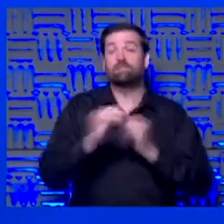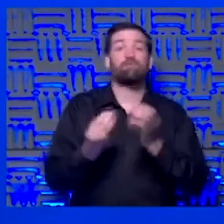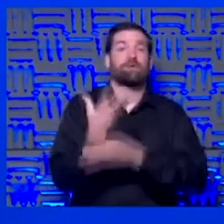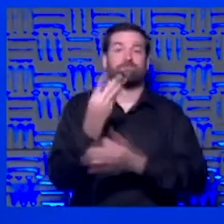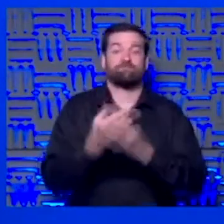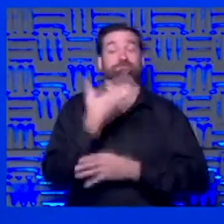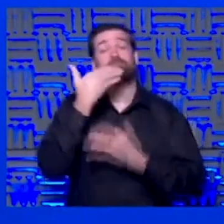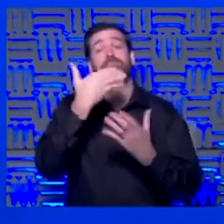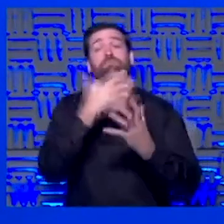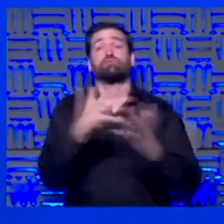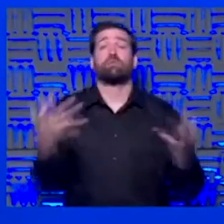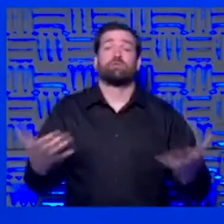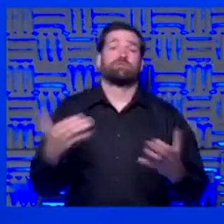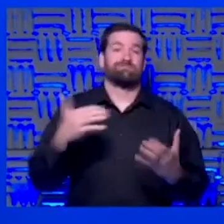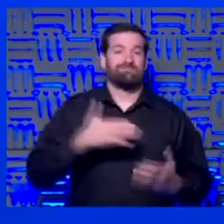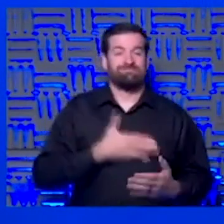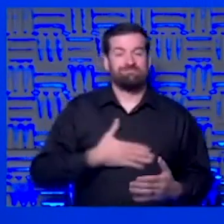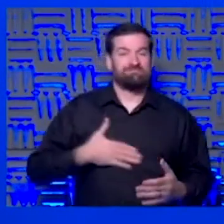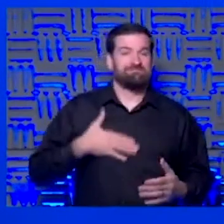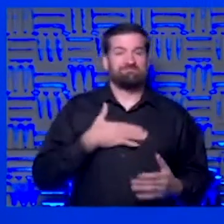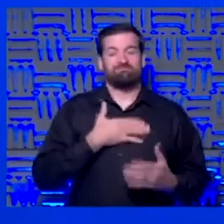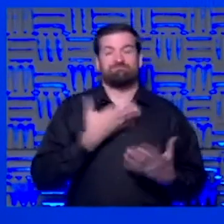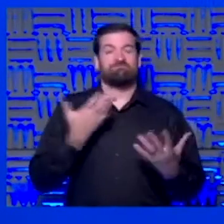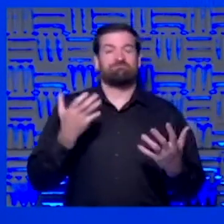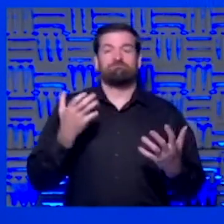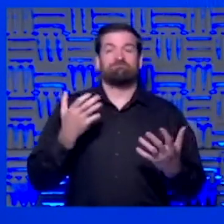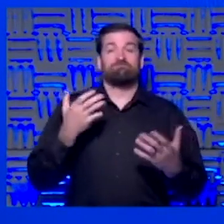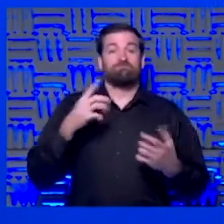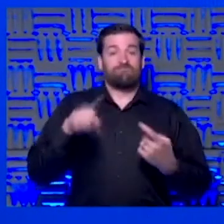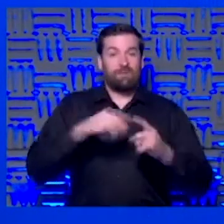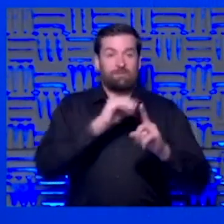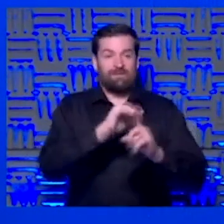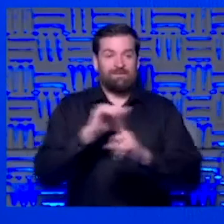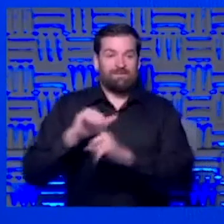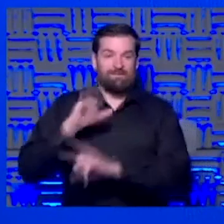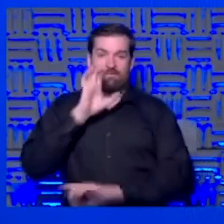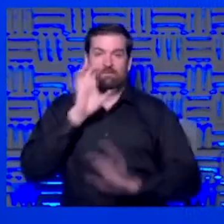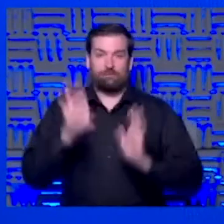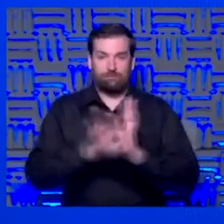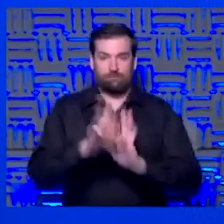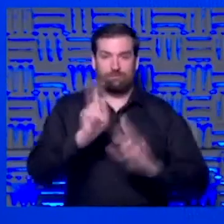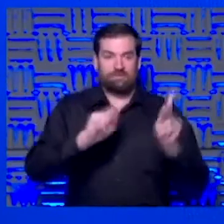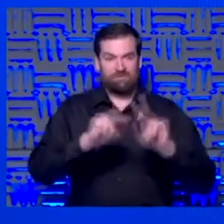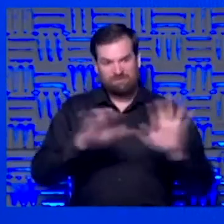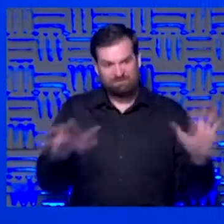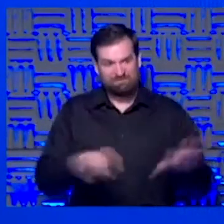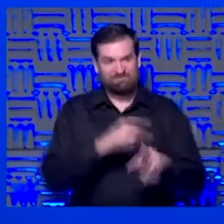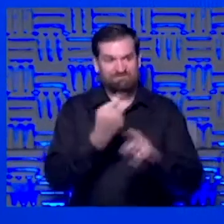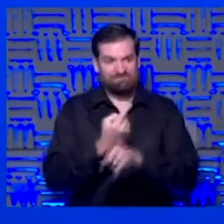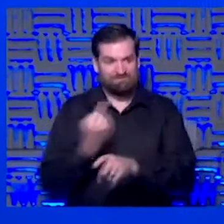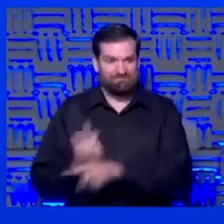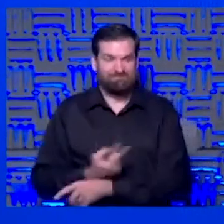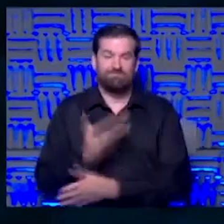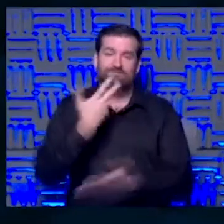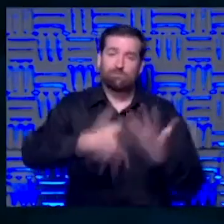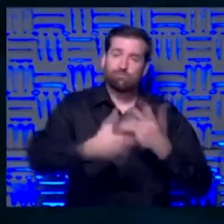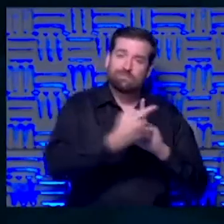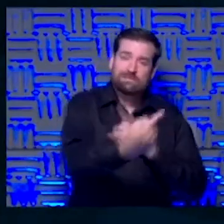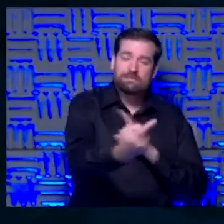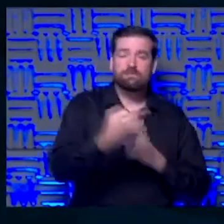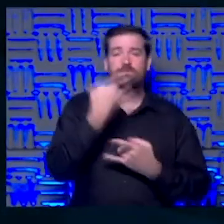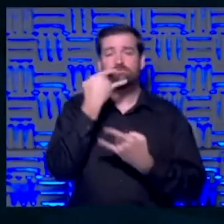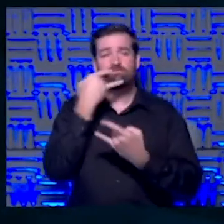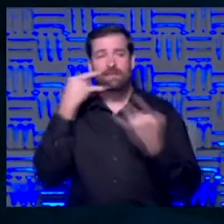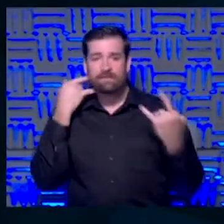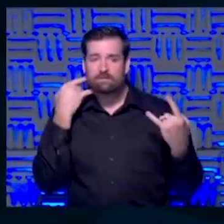joining us today. As always, we love to send you off with some reminder pictures of people doing it right out there, social distancing, wearing their